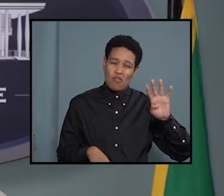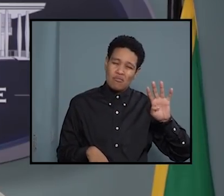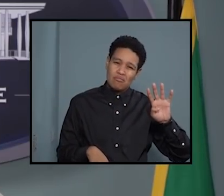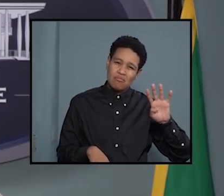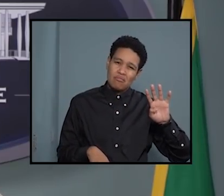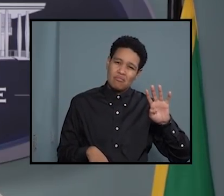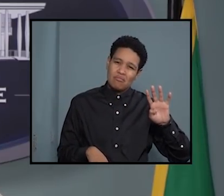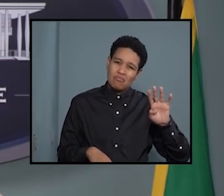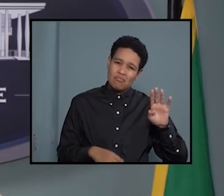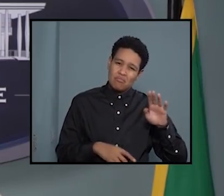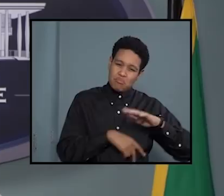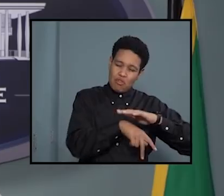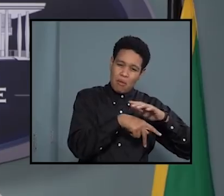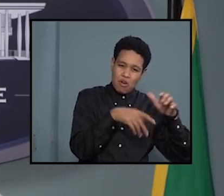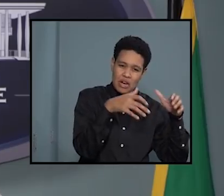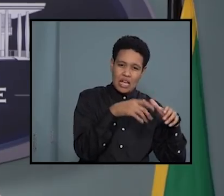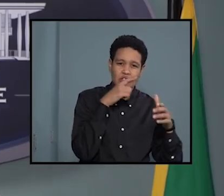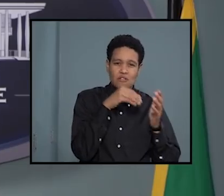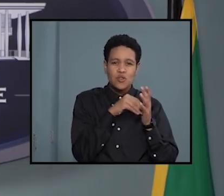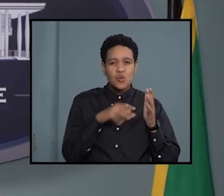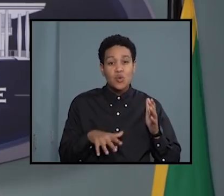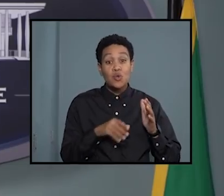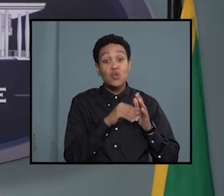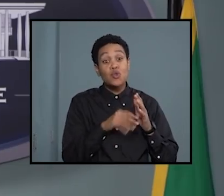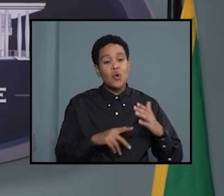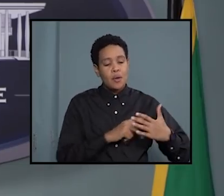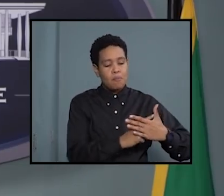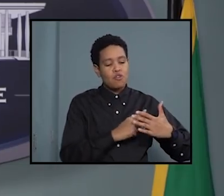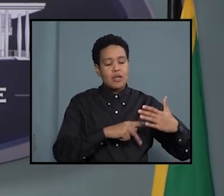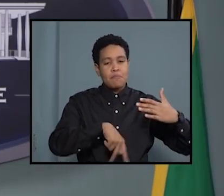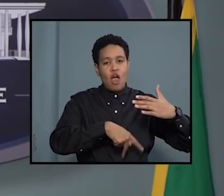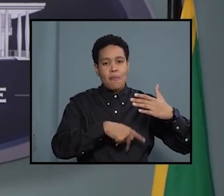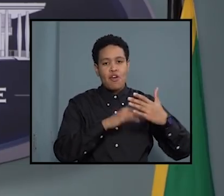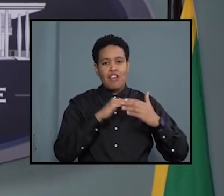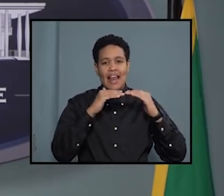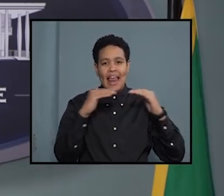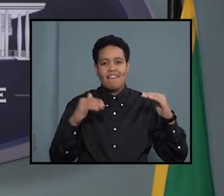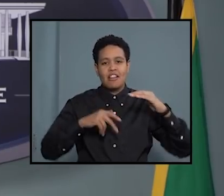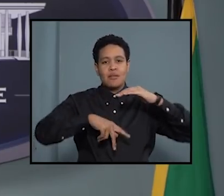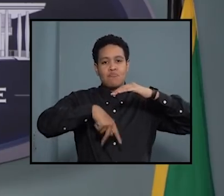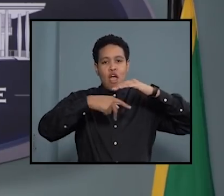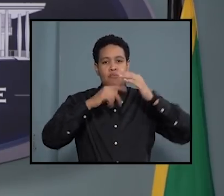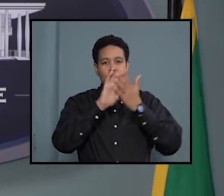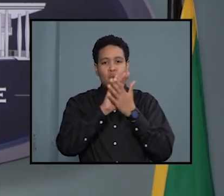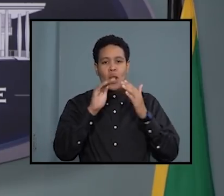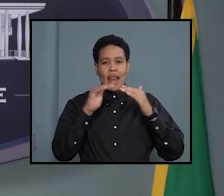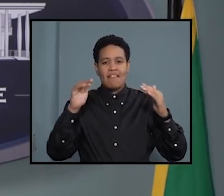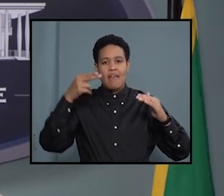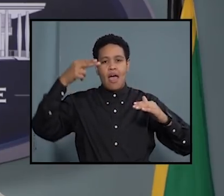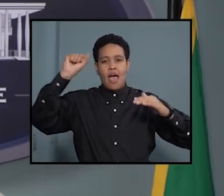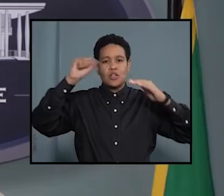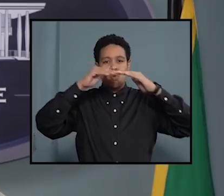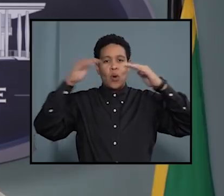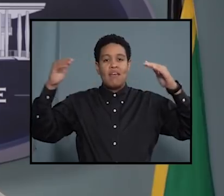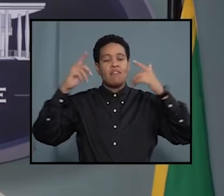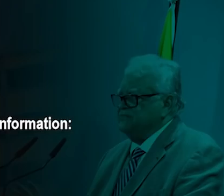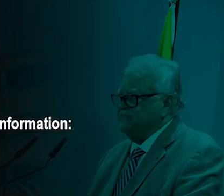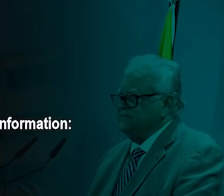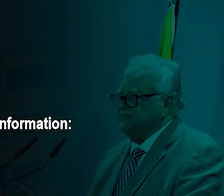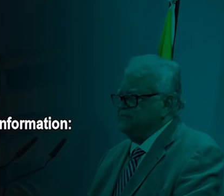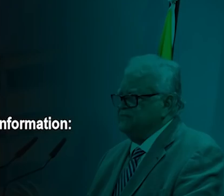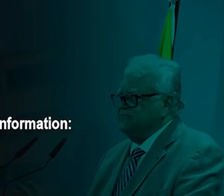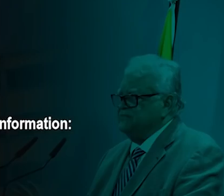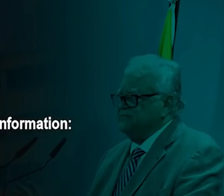of students. Students at the pre-primary level, the primary level, the secondary level, and the tertiary level.